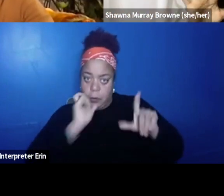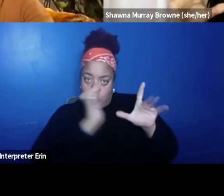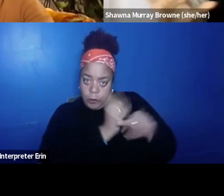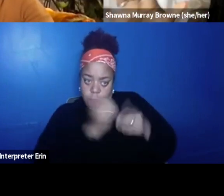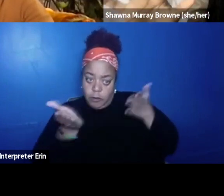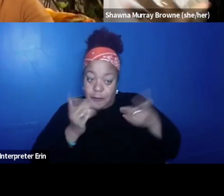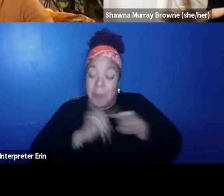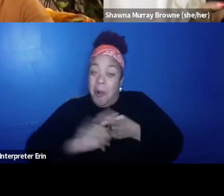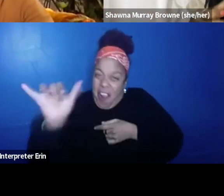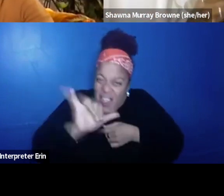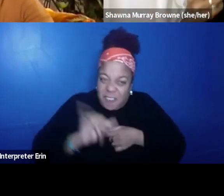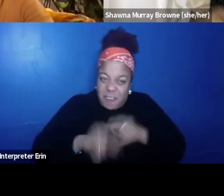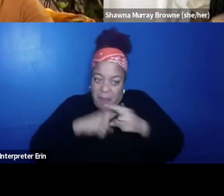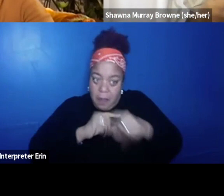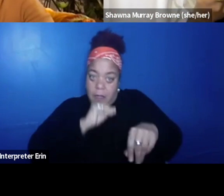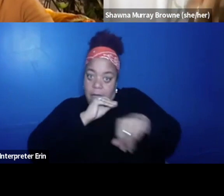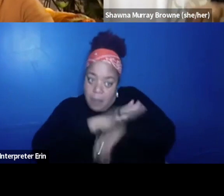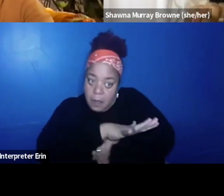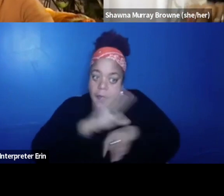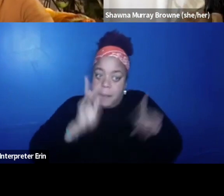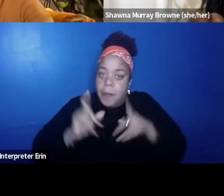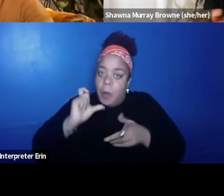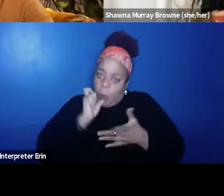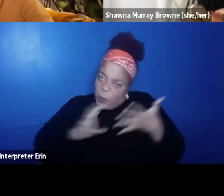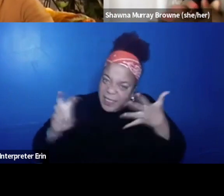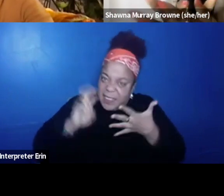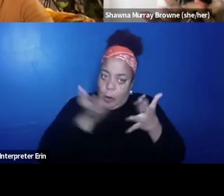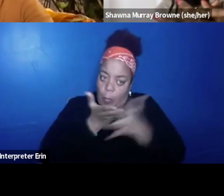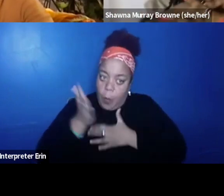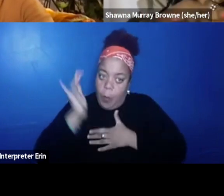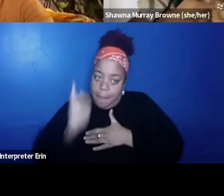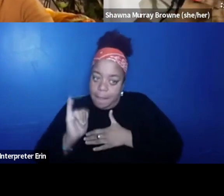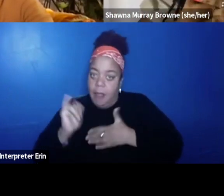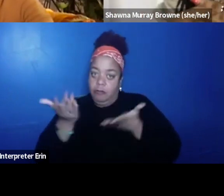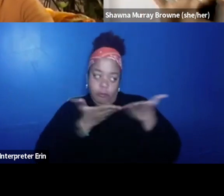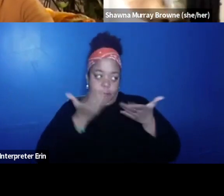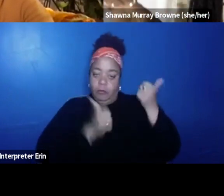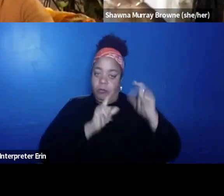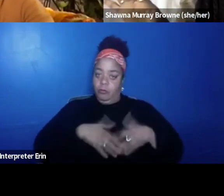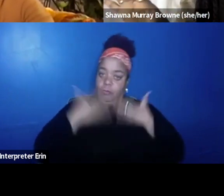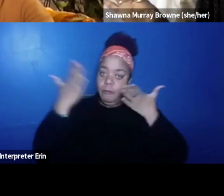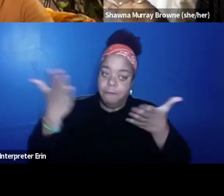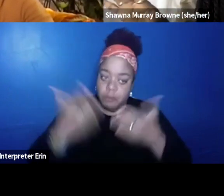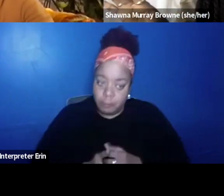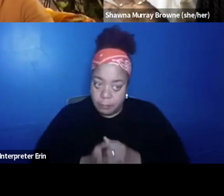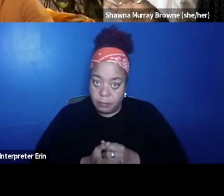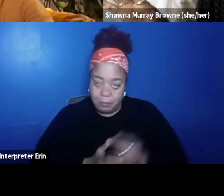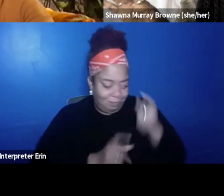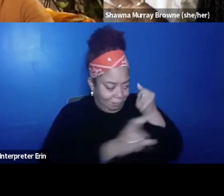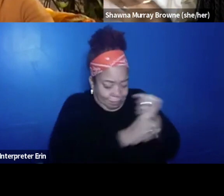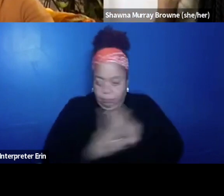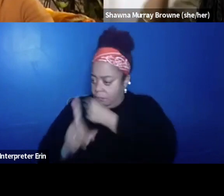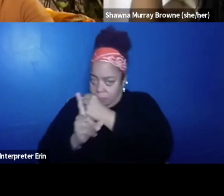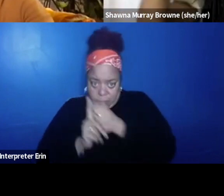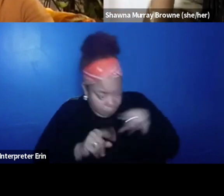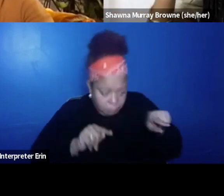are navigating, serving, and offering up said services. I'm not going to be able to go into all of this,